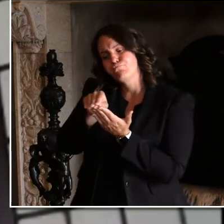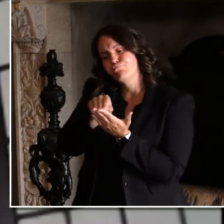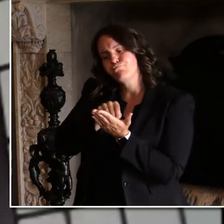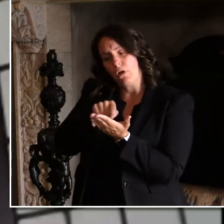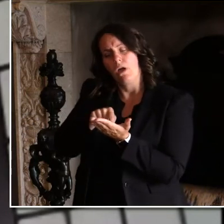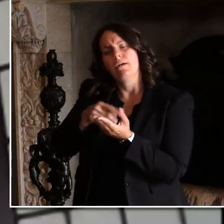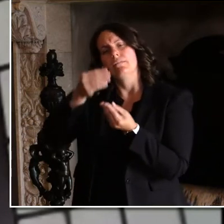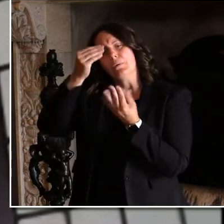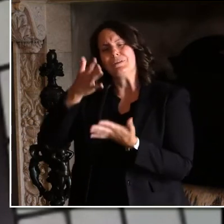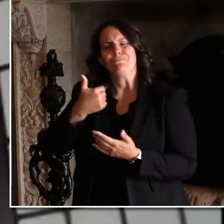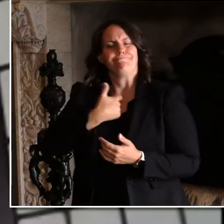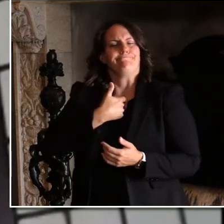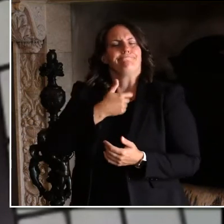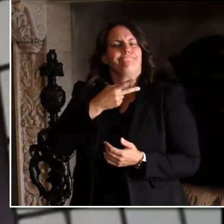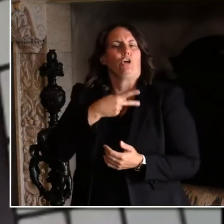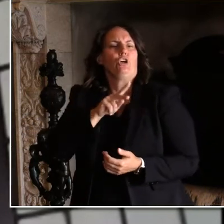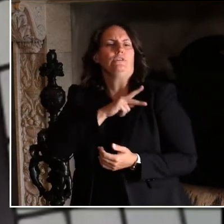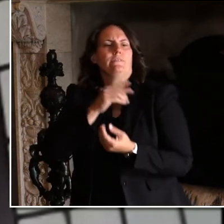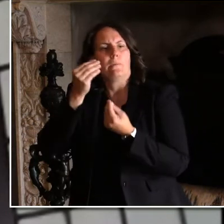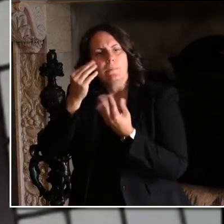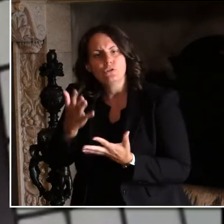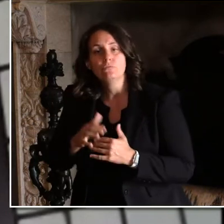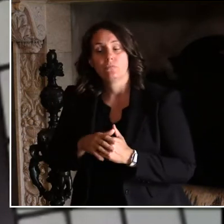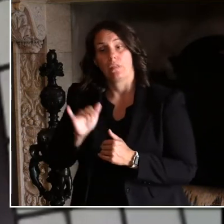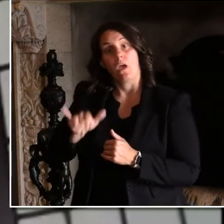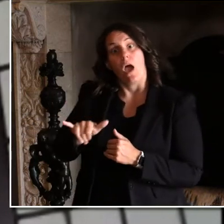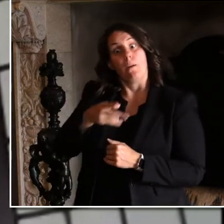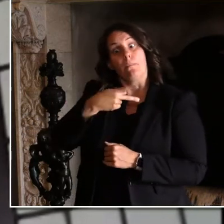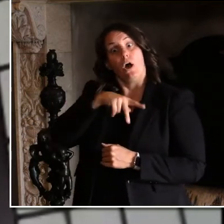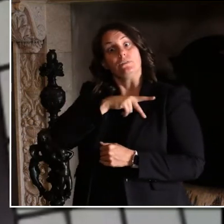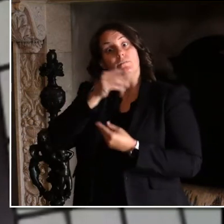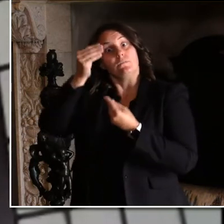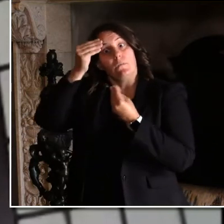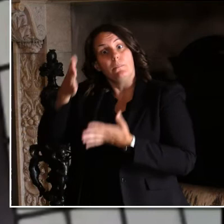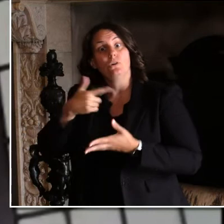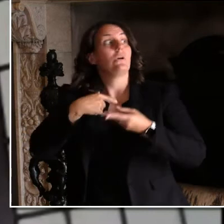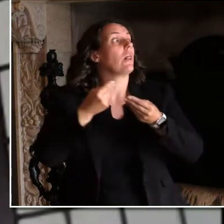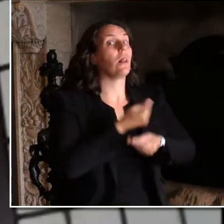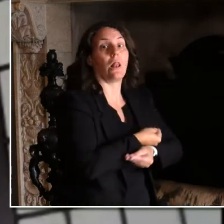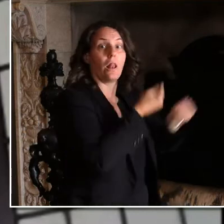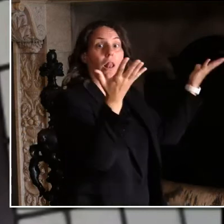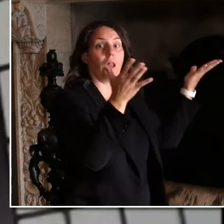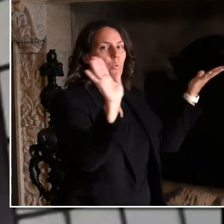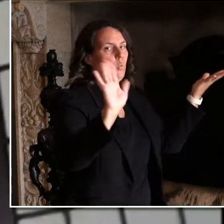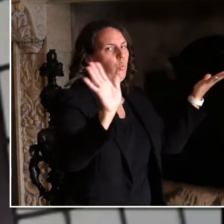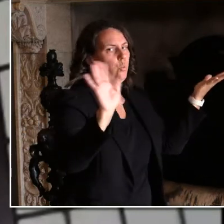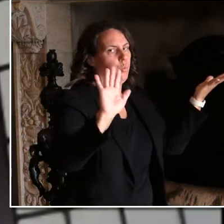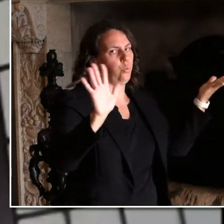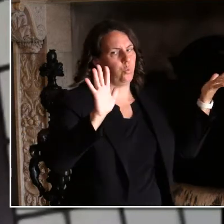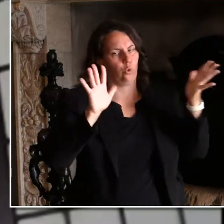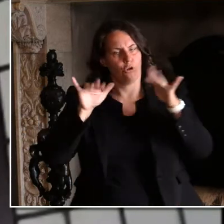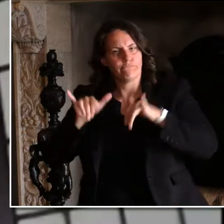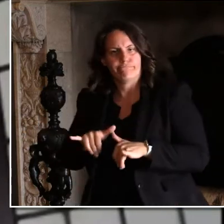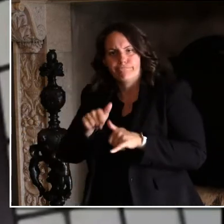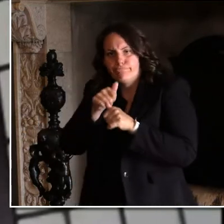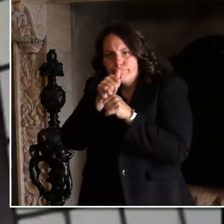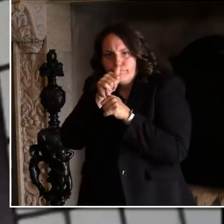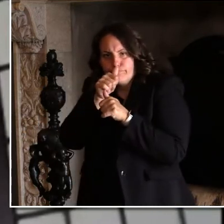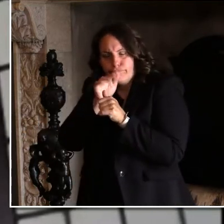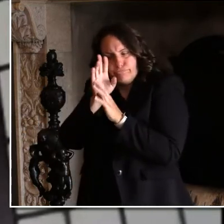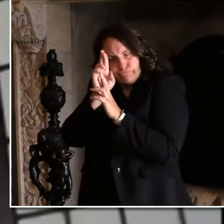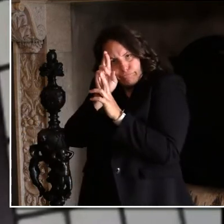All of this information is linked to your test specimen, which helps reduce human error and provides a more rapid test